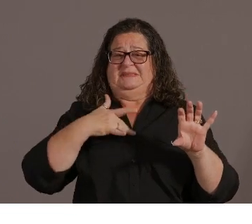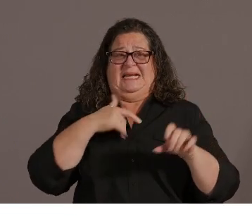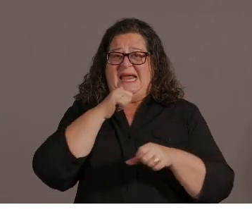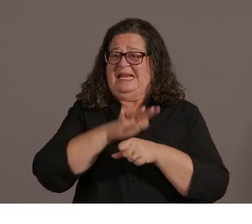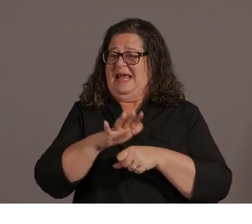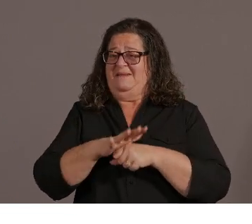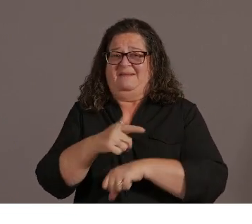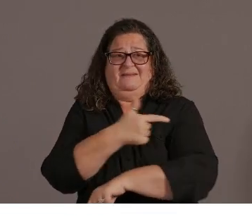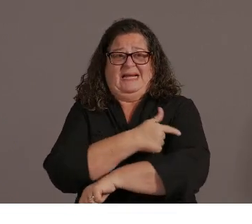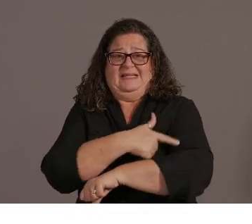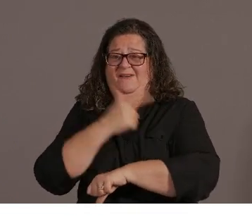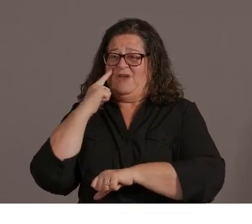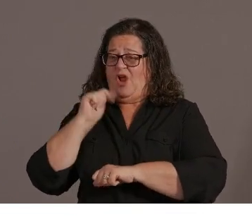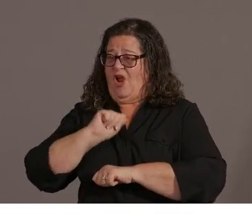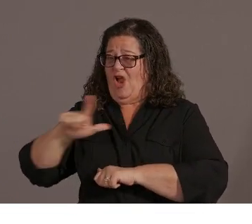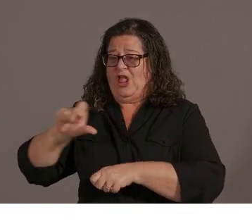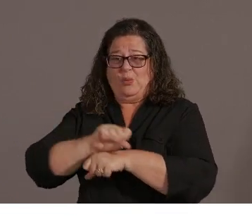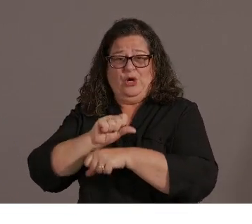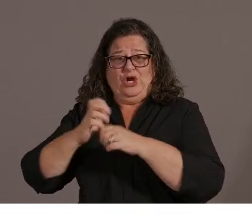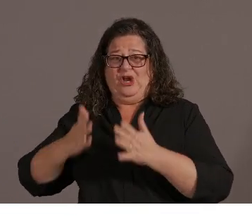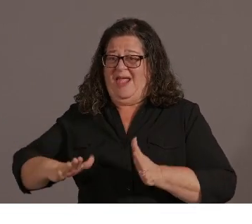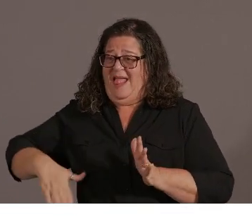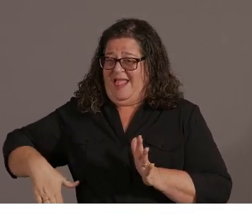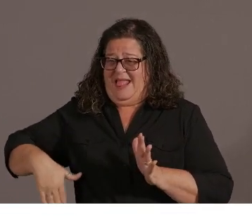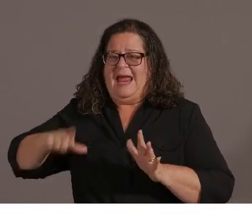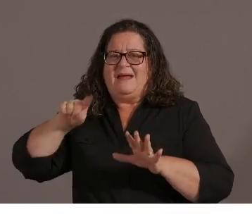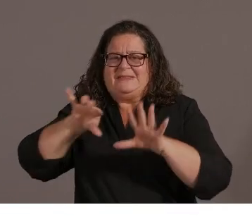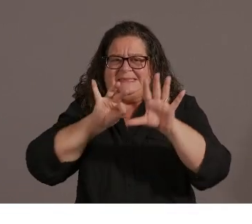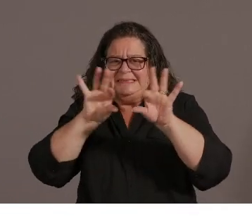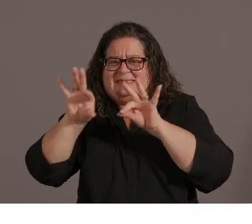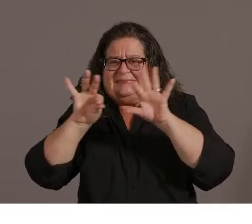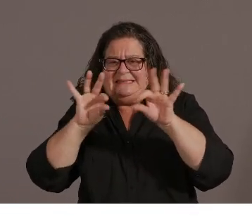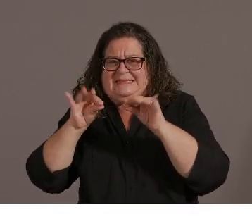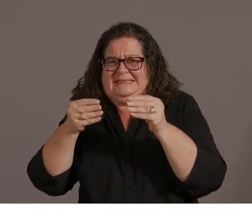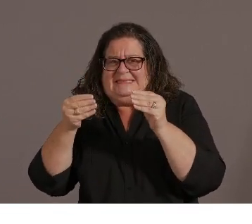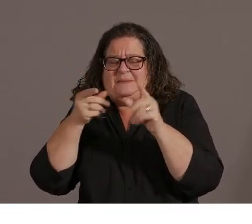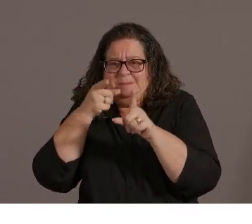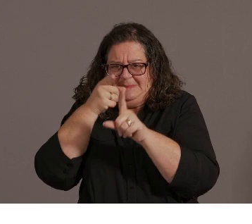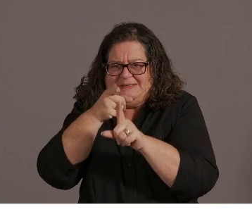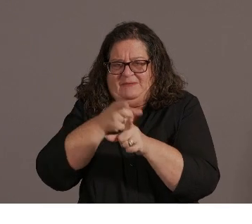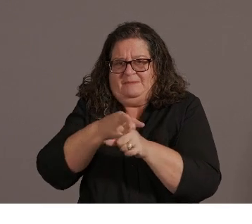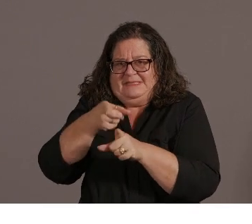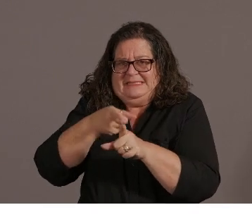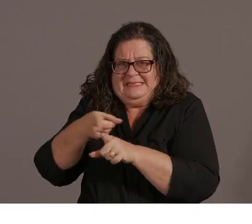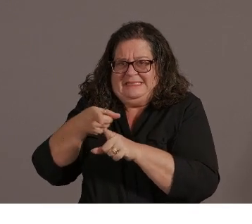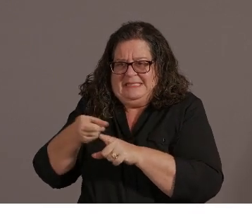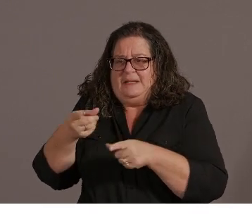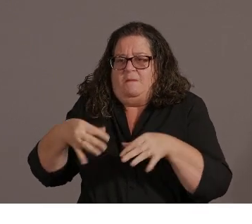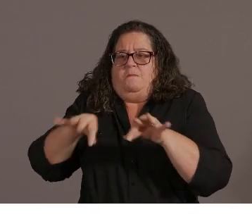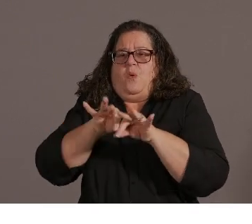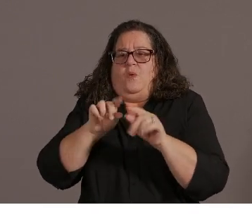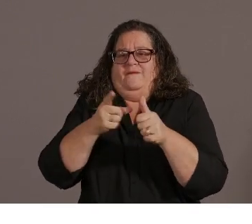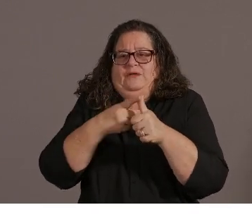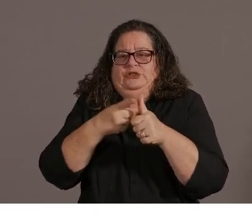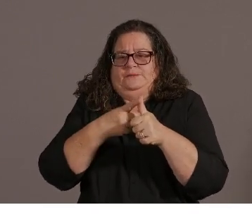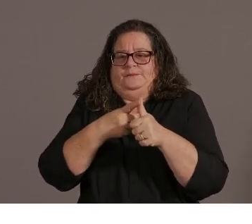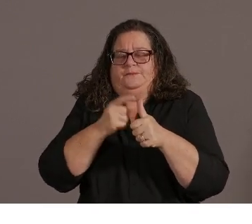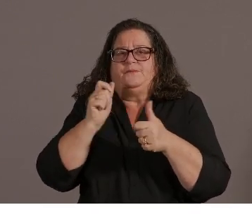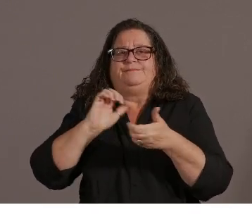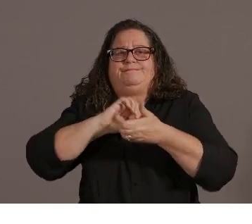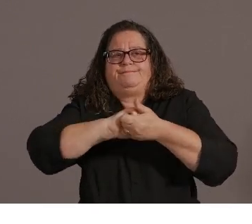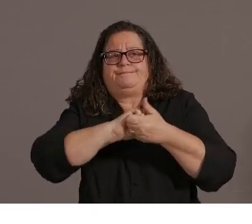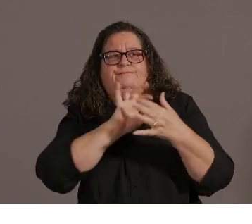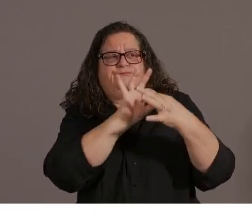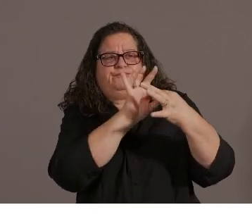to be opened up. They may choose to work with specific industries and move forward. One of the strategies that they